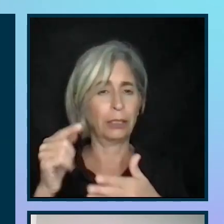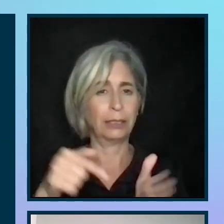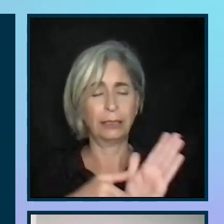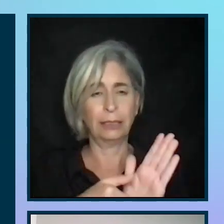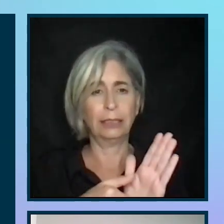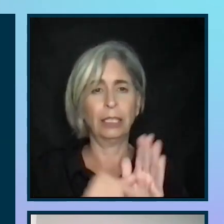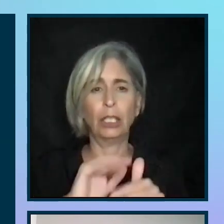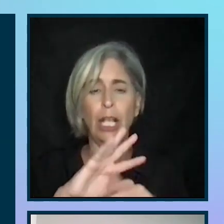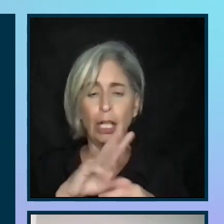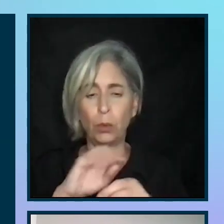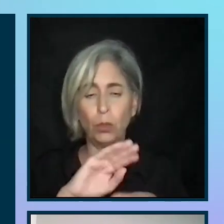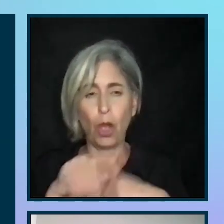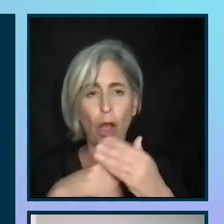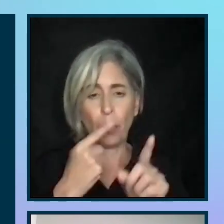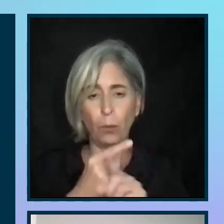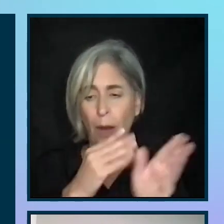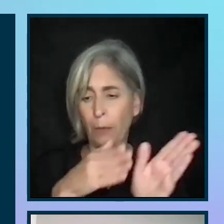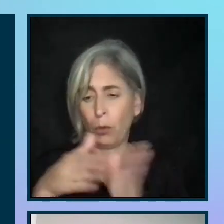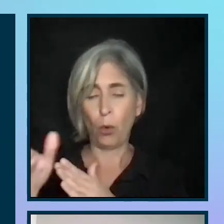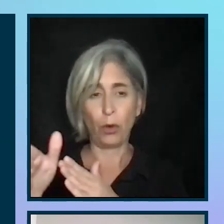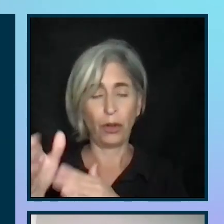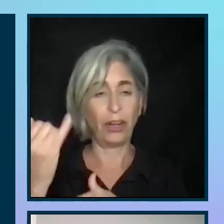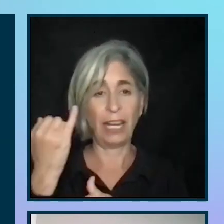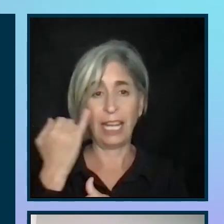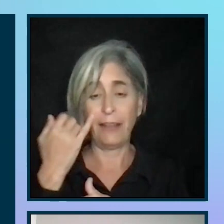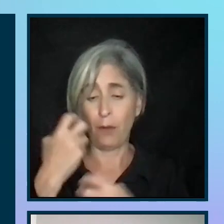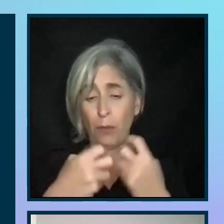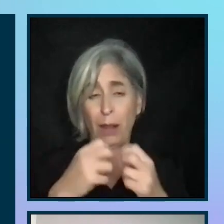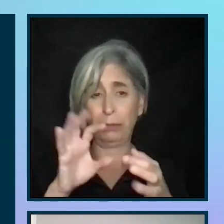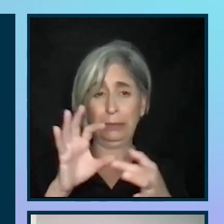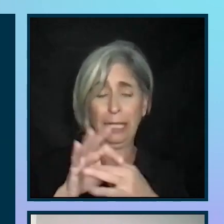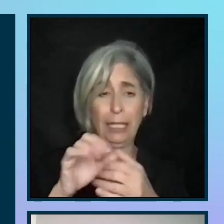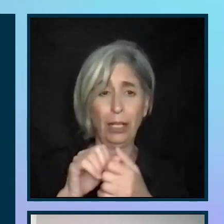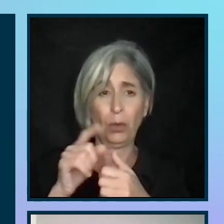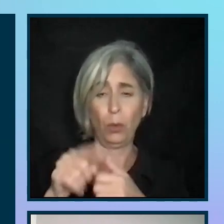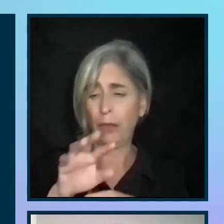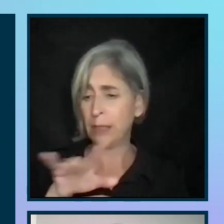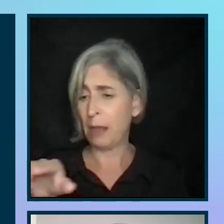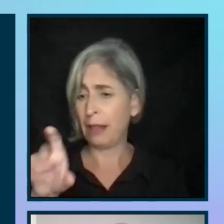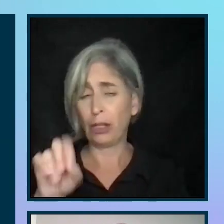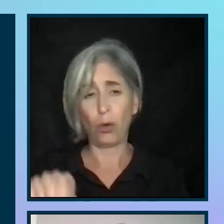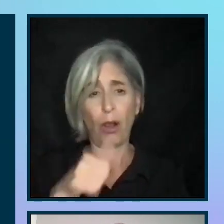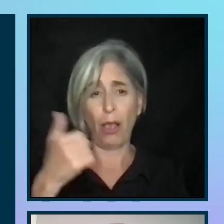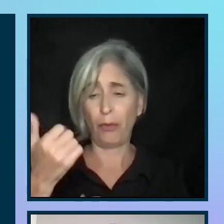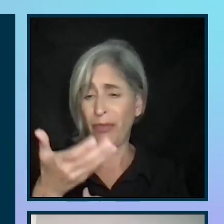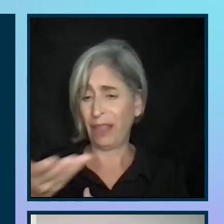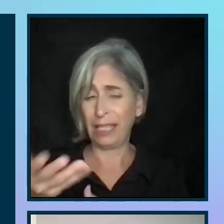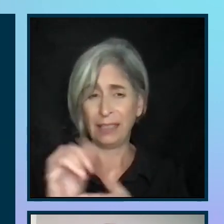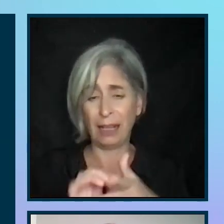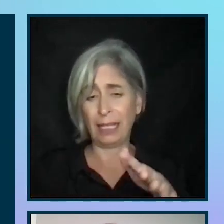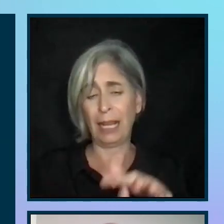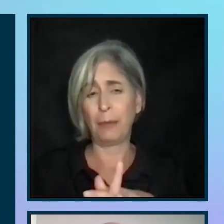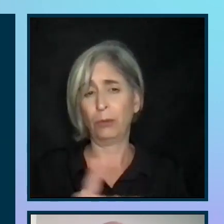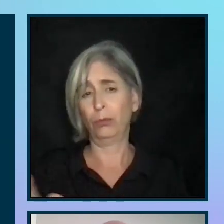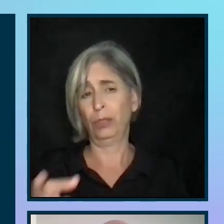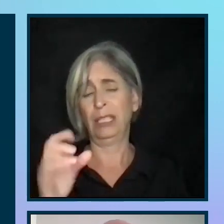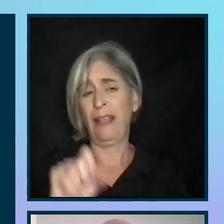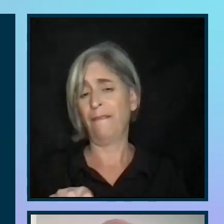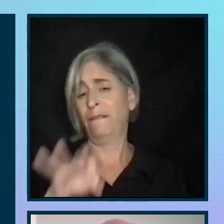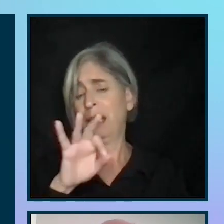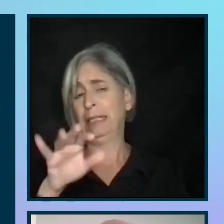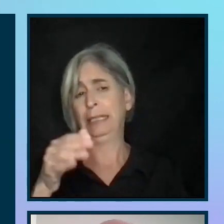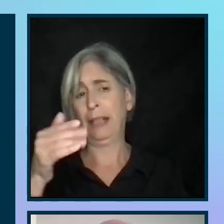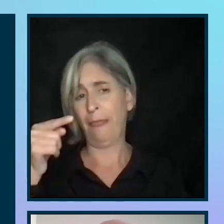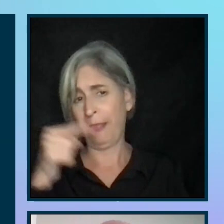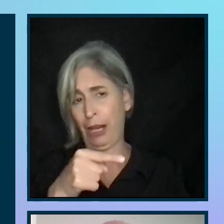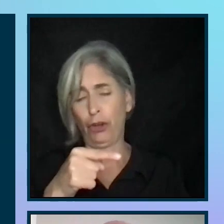in all the proper order. If there is any problem associated with spelling or other issue, it can be caught within this and